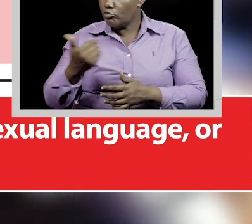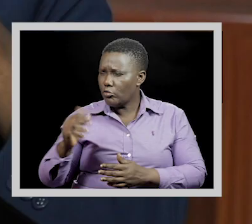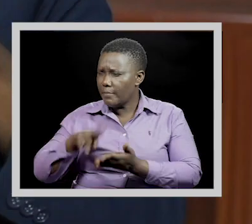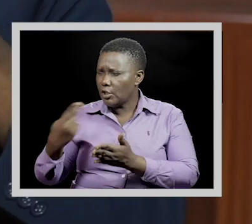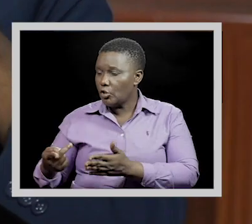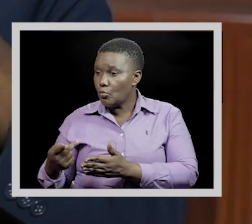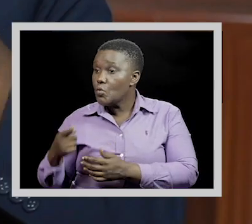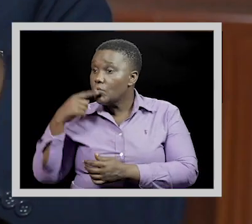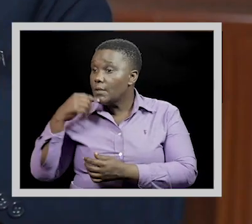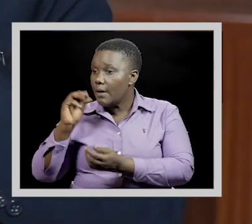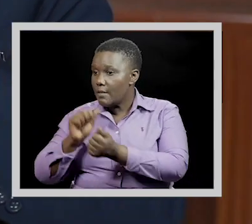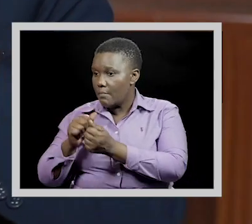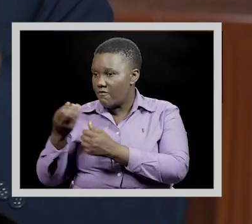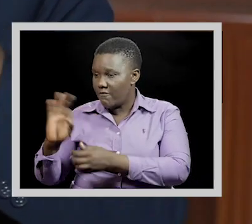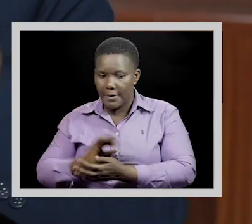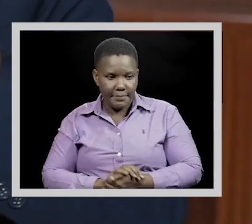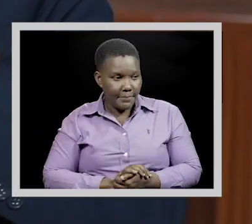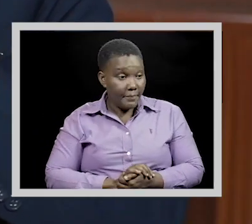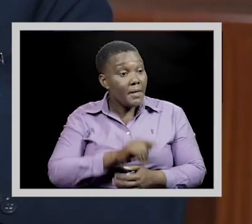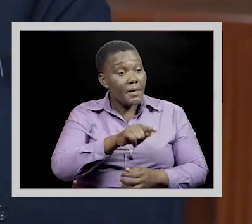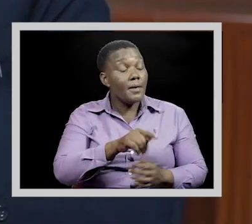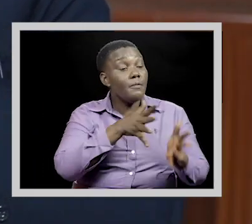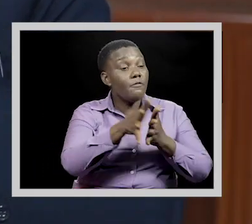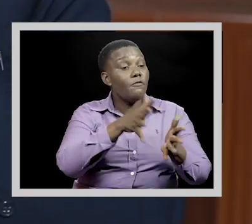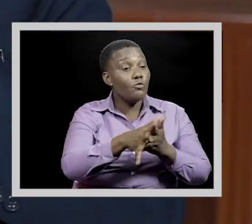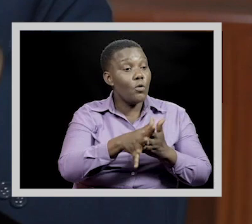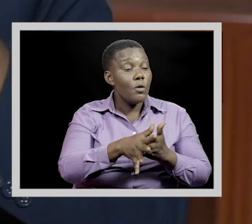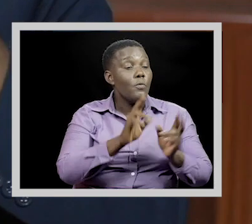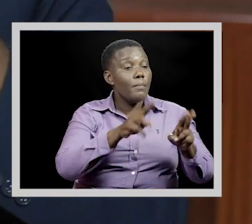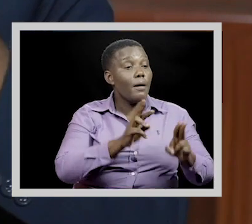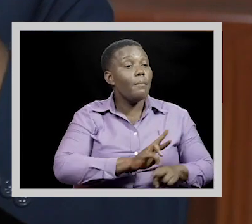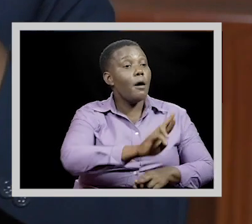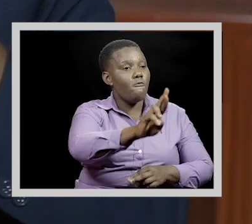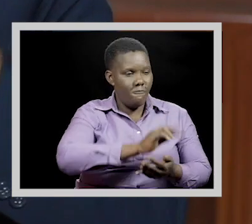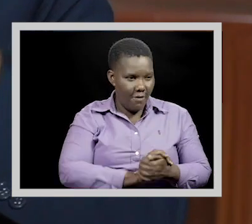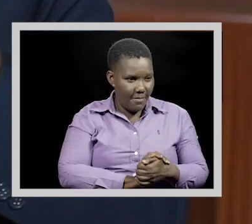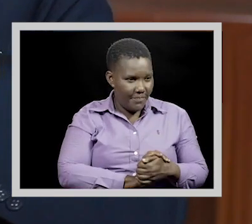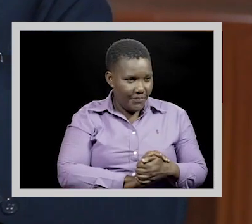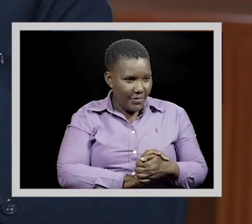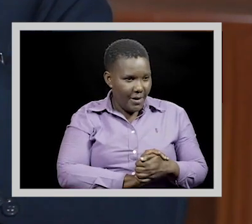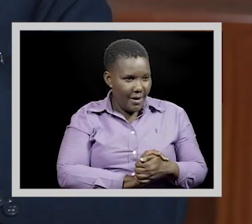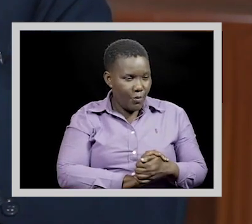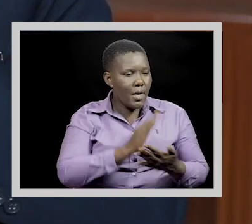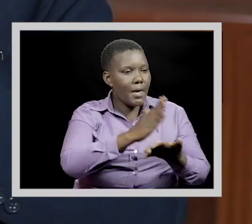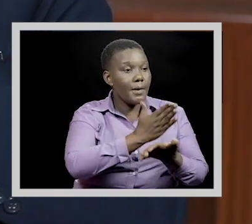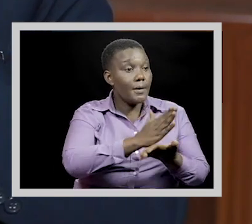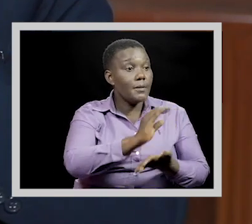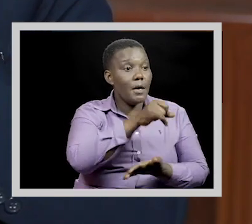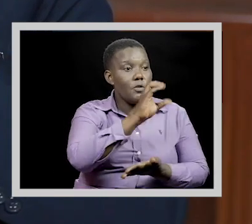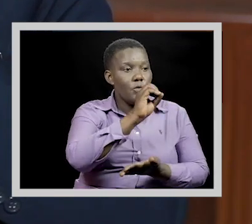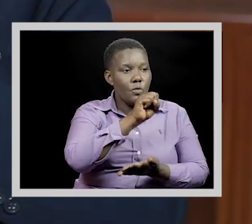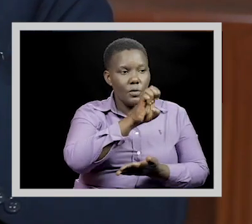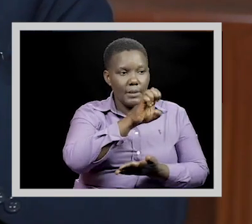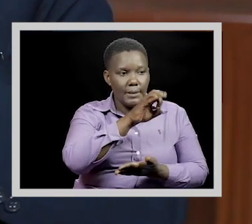say. This was directly explained by the Court of Appeal in the case of Joseph Leko. This